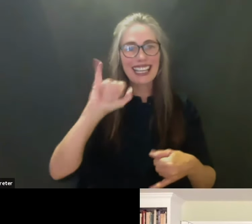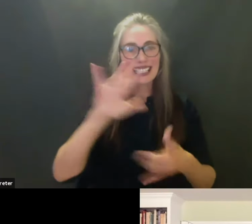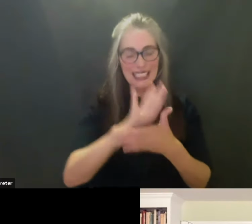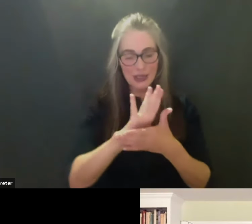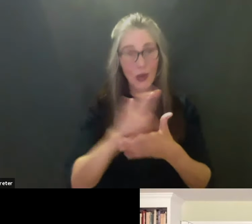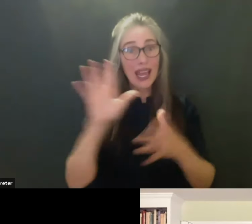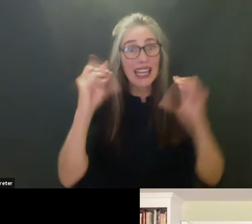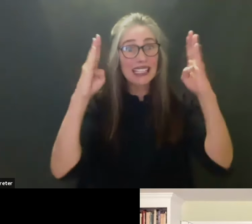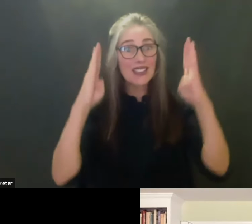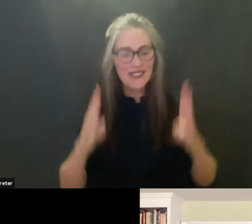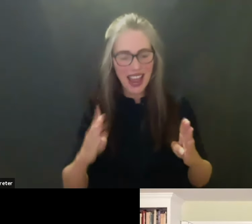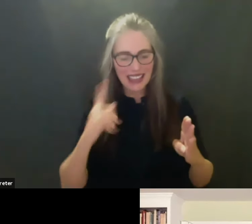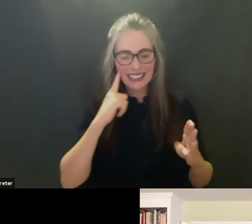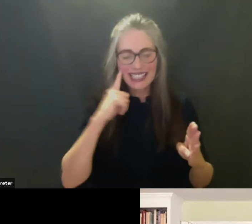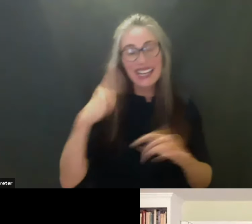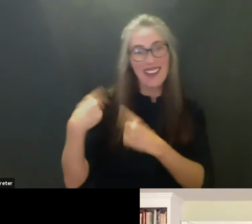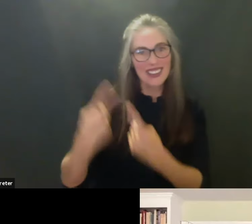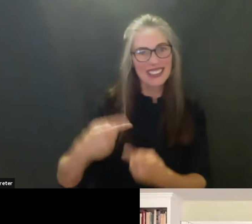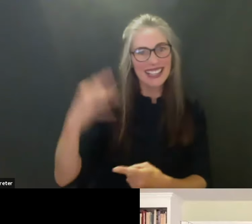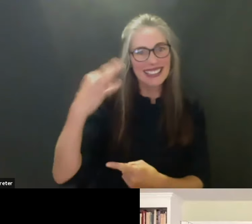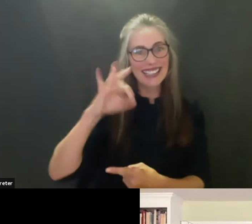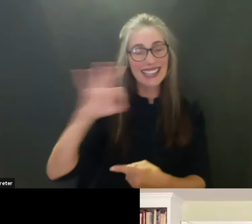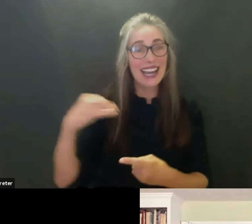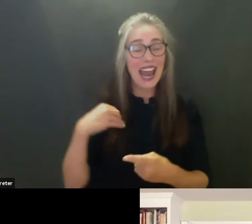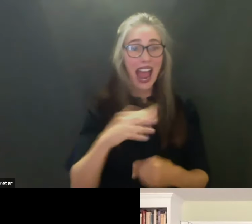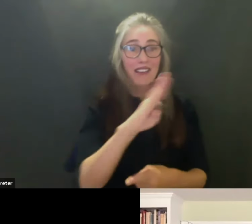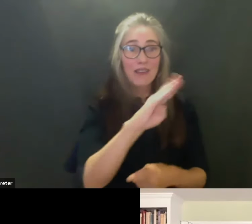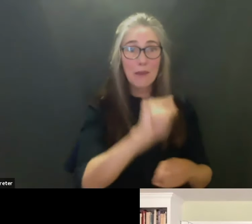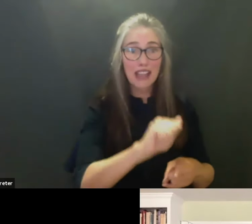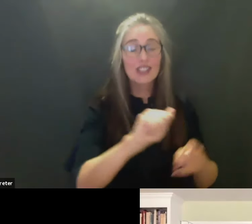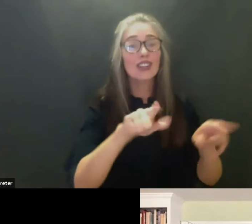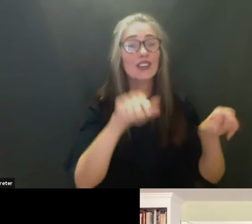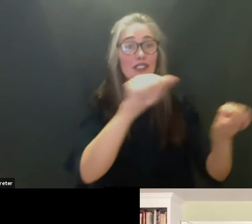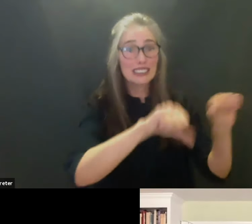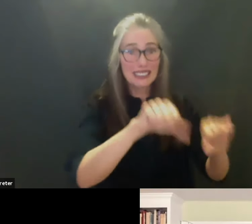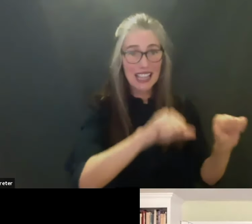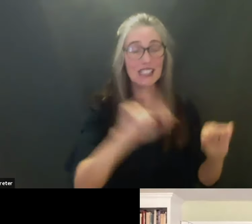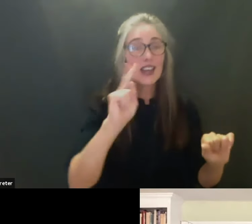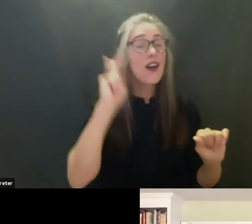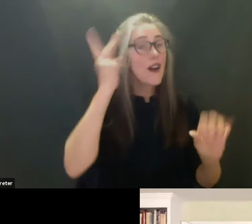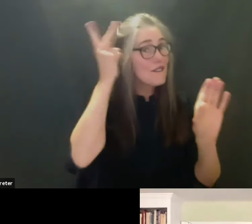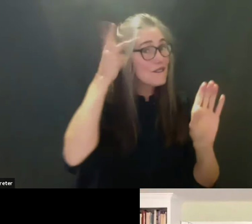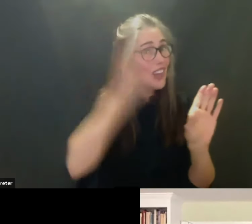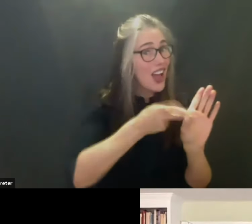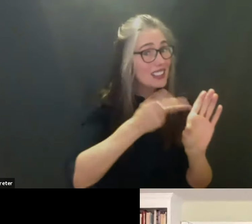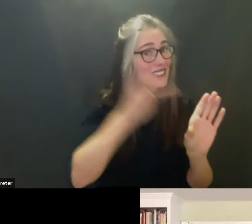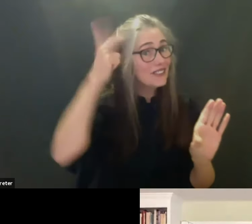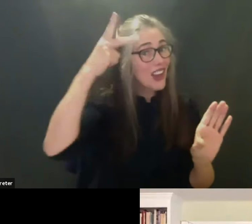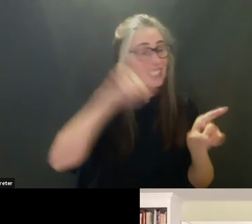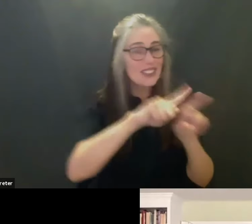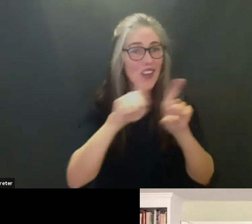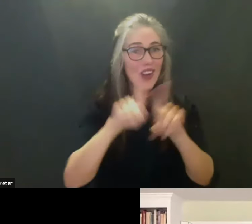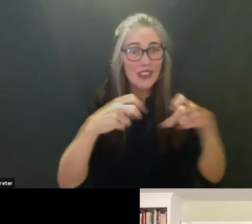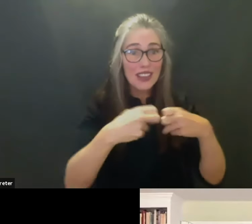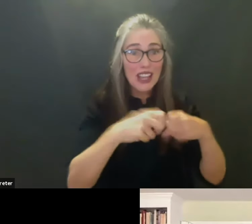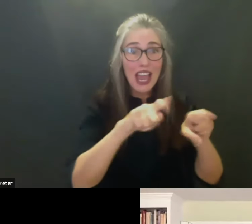two Bachelor of Science degrees in Philosophy and Physics, and his PhD in Political Science from MIT. At the